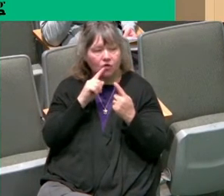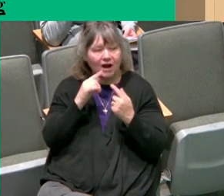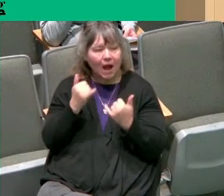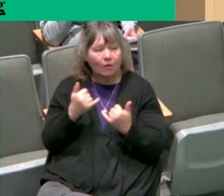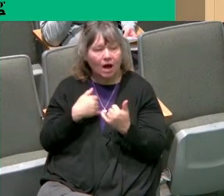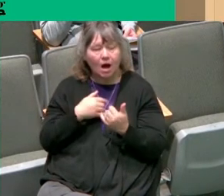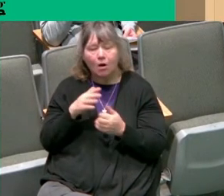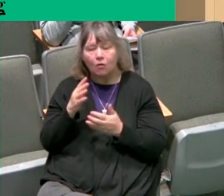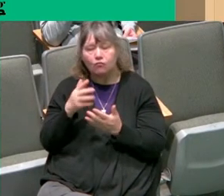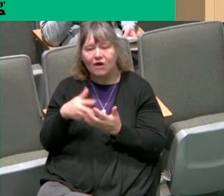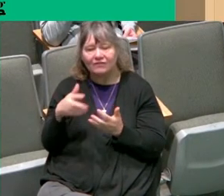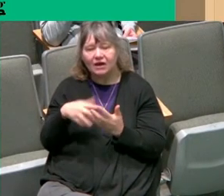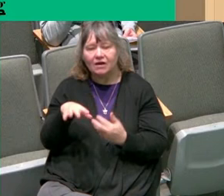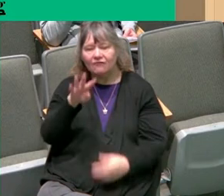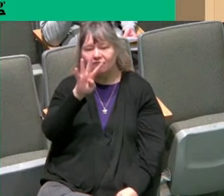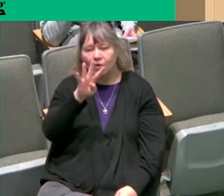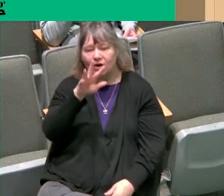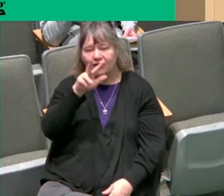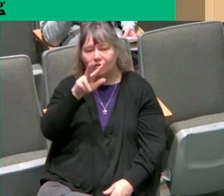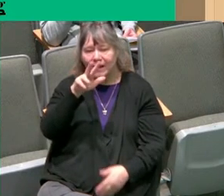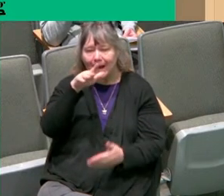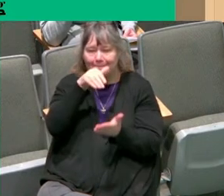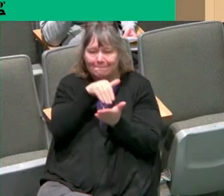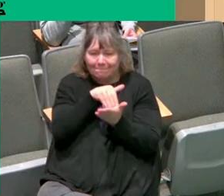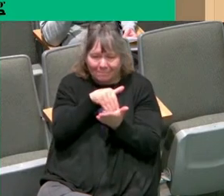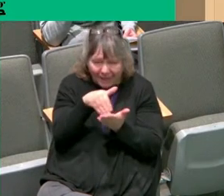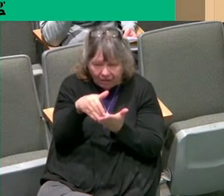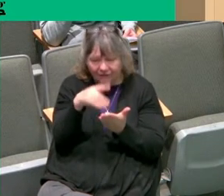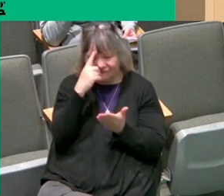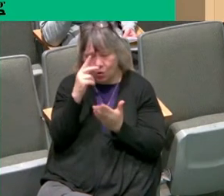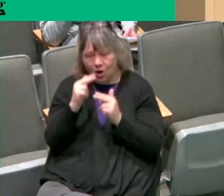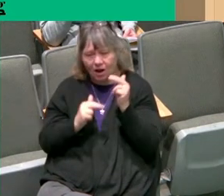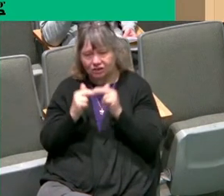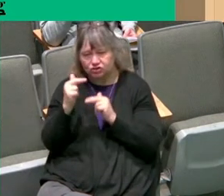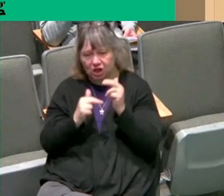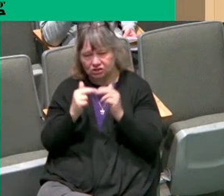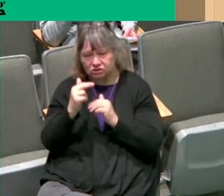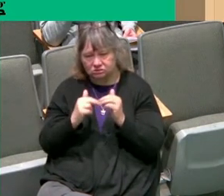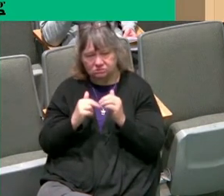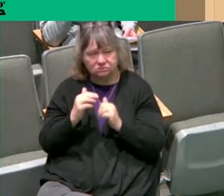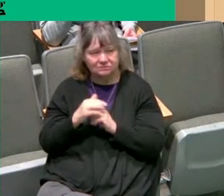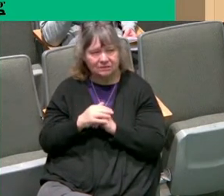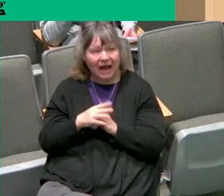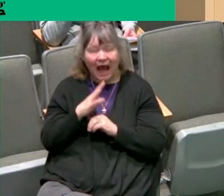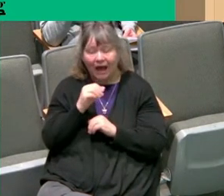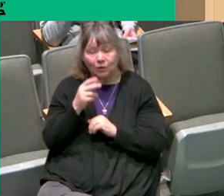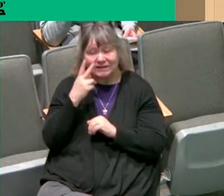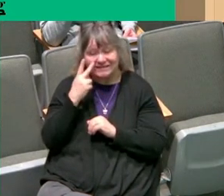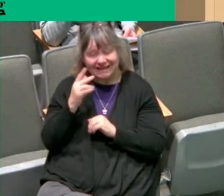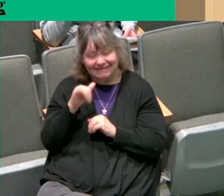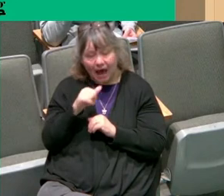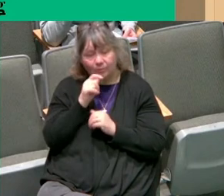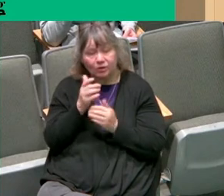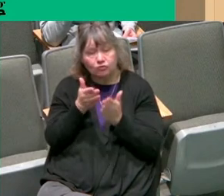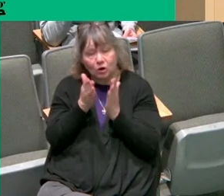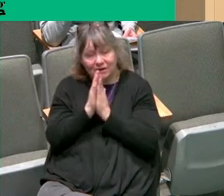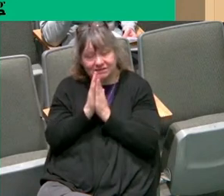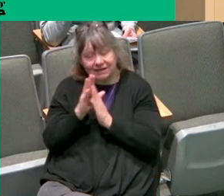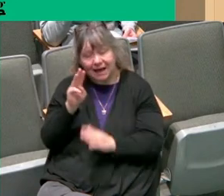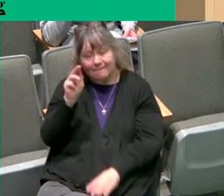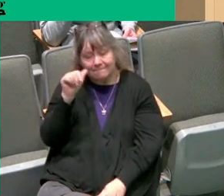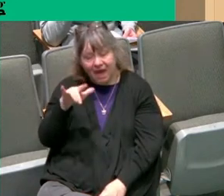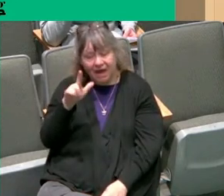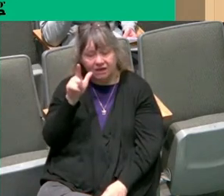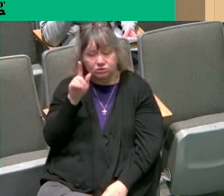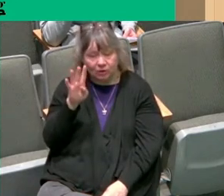is approximately 43 million in that construction and you can see that would be requested at the